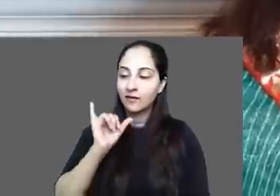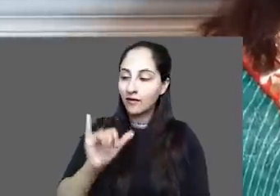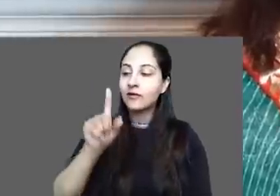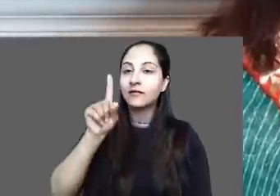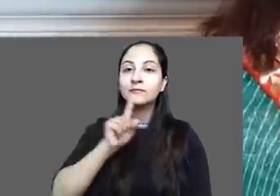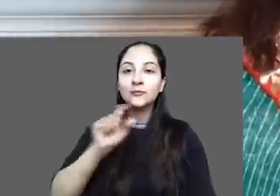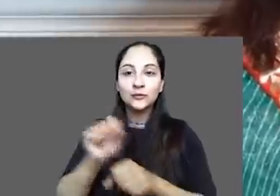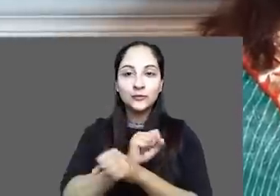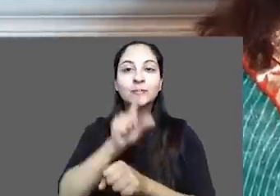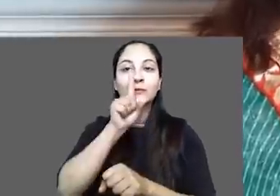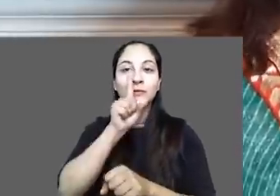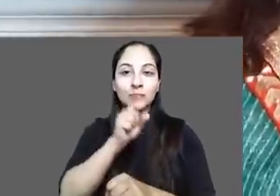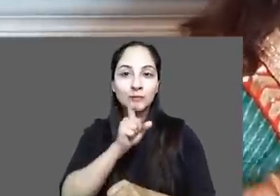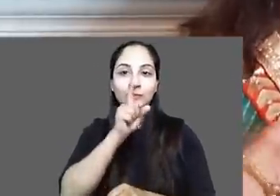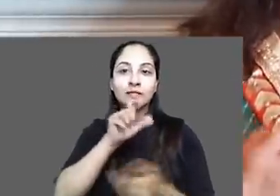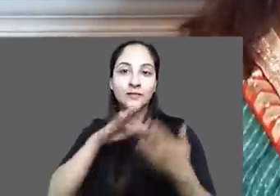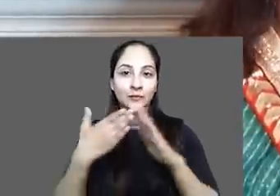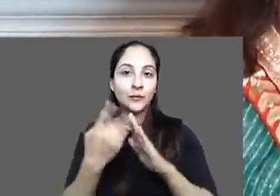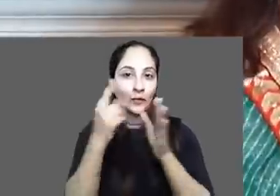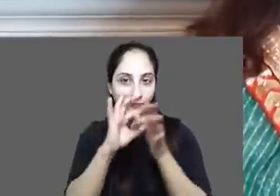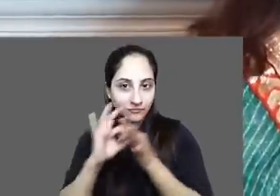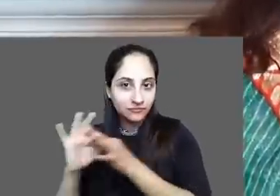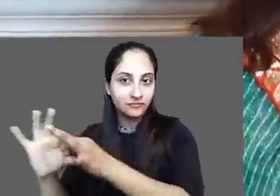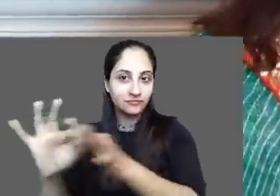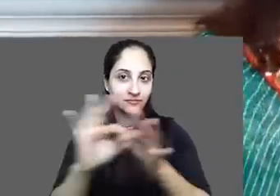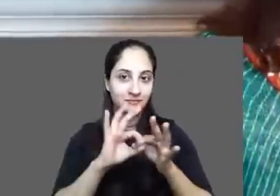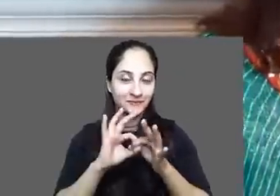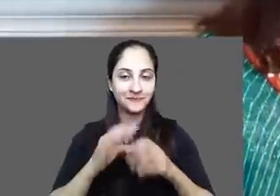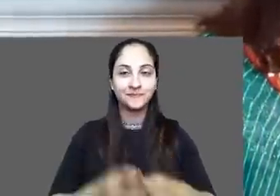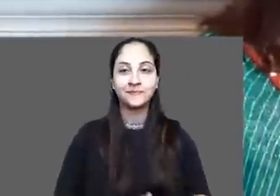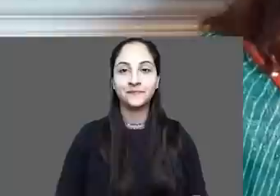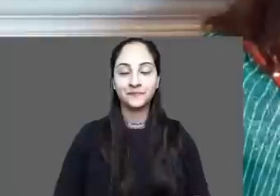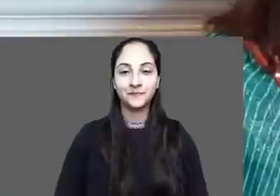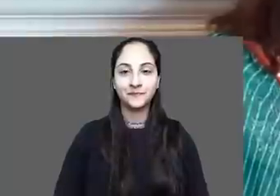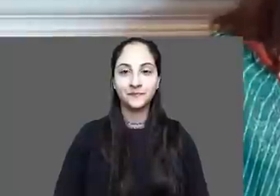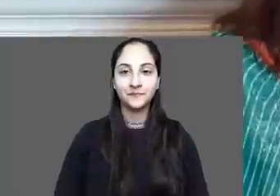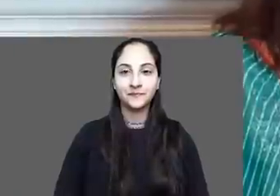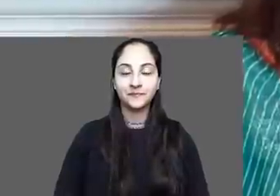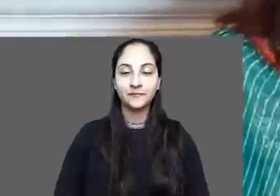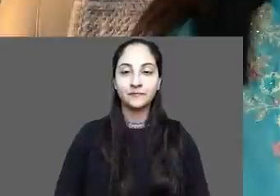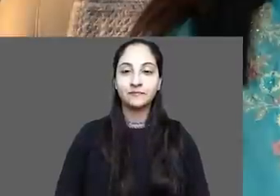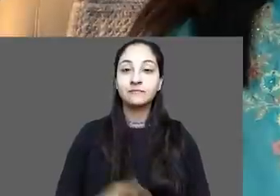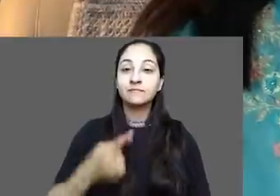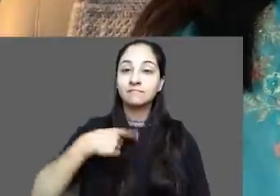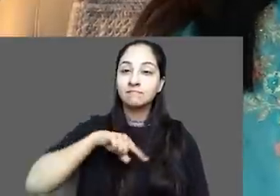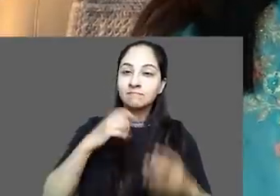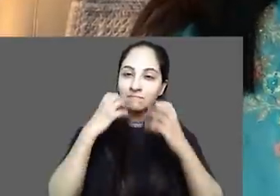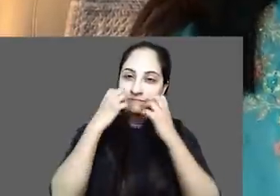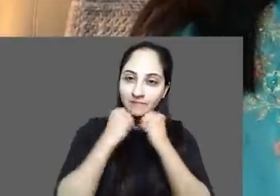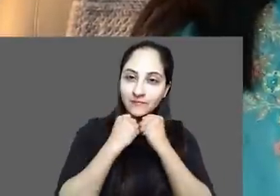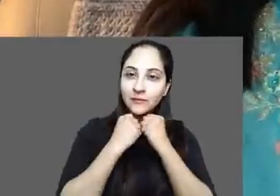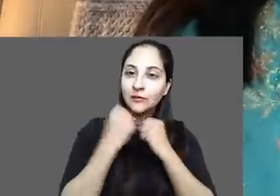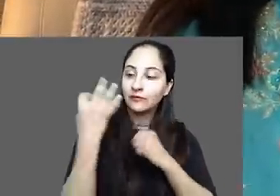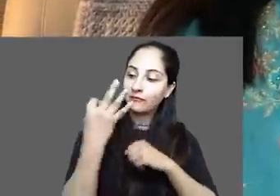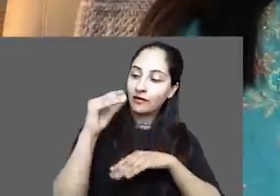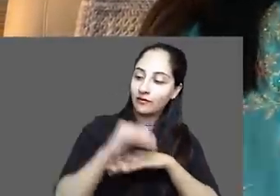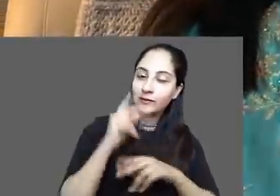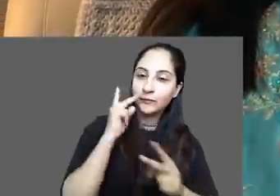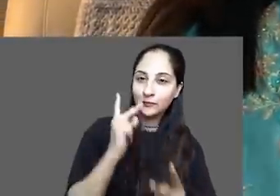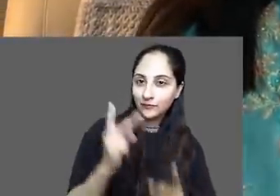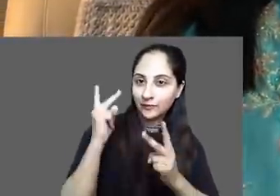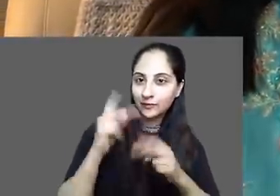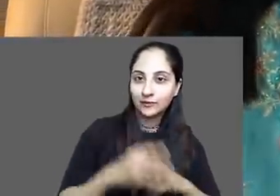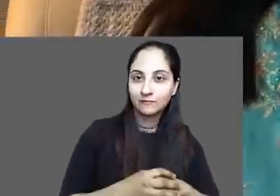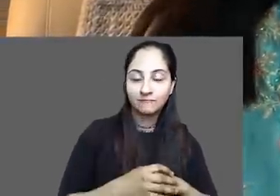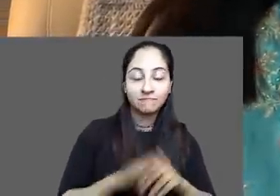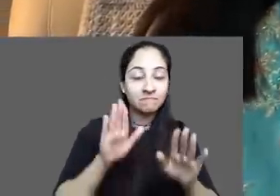bridges and connections. We truly experience what it means to be one Jamaat. So something from the pandemic